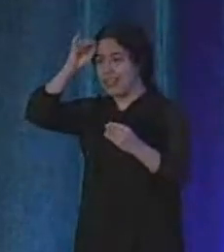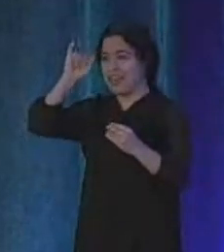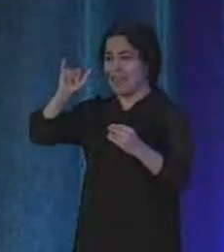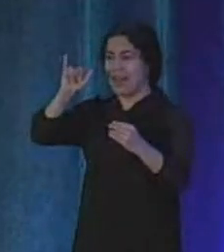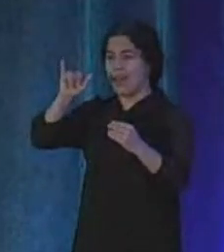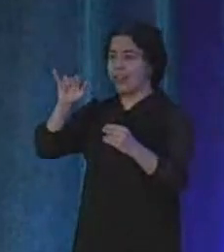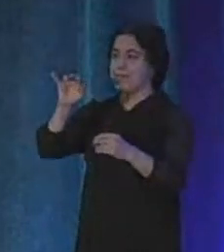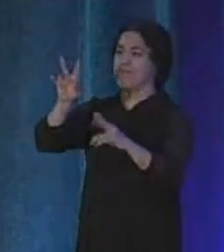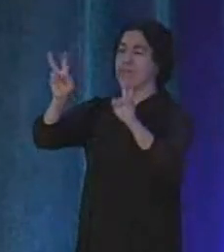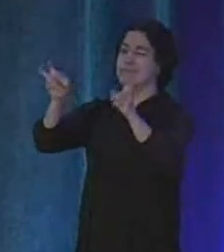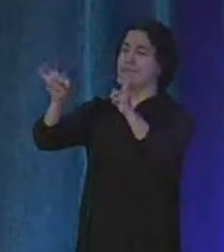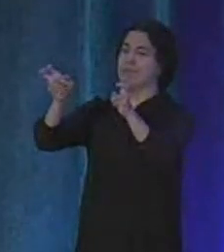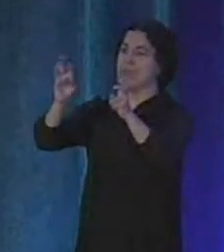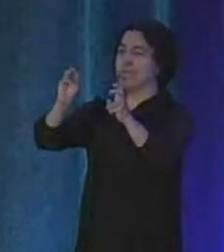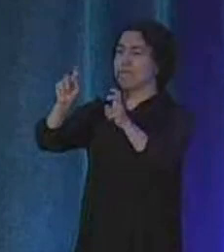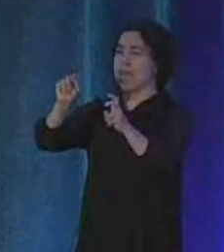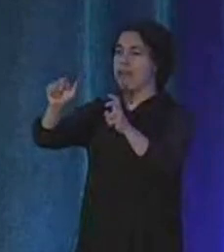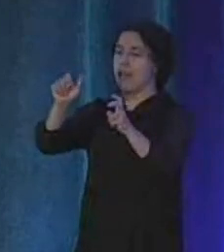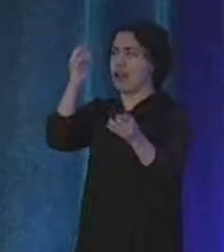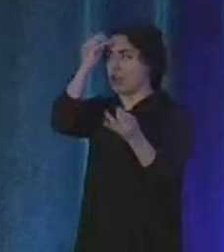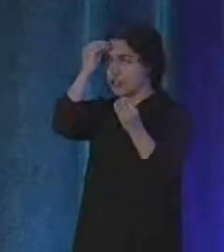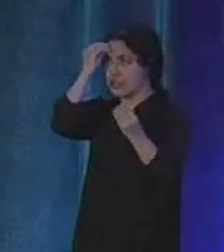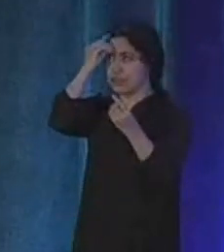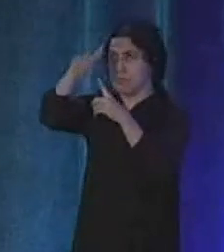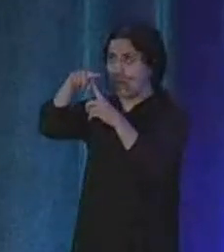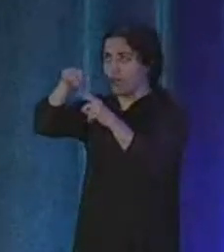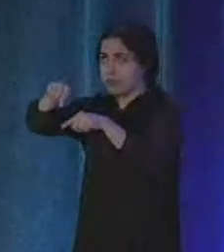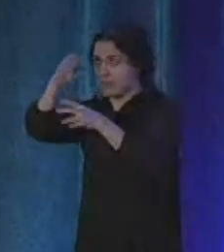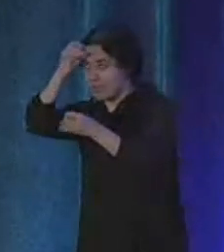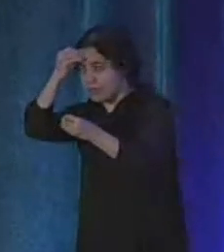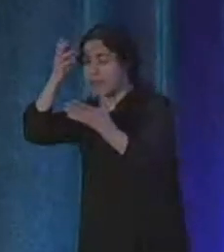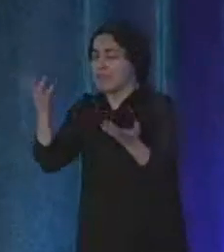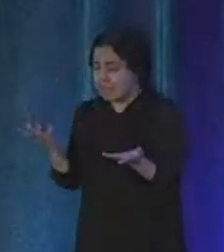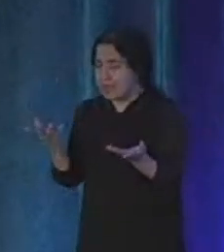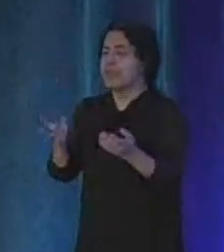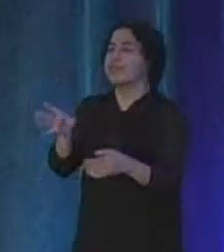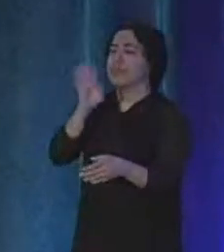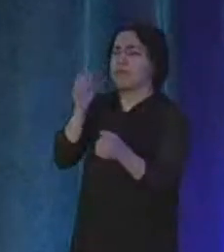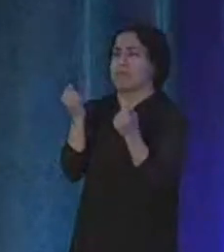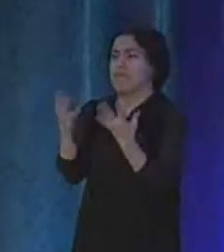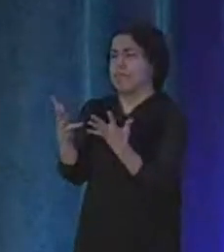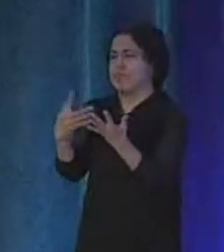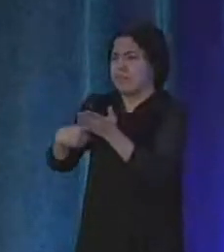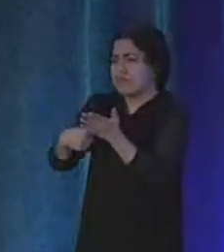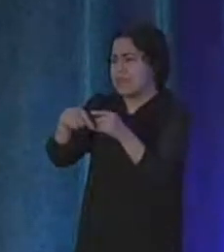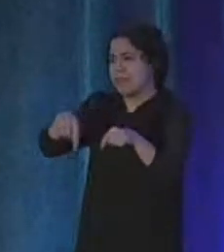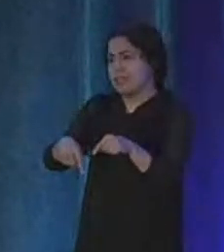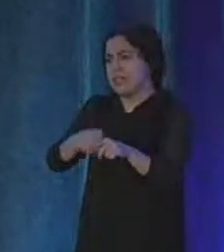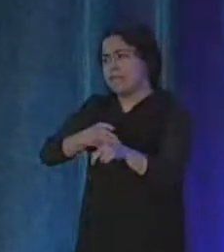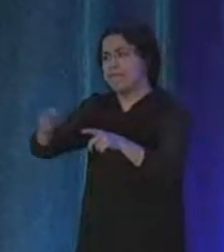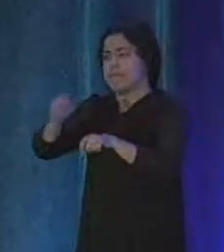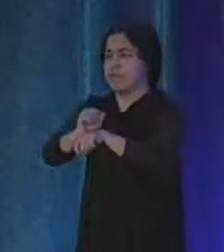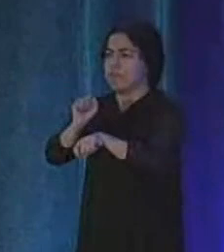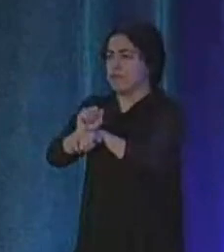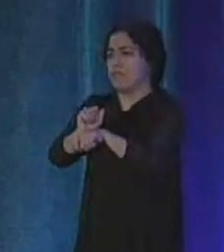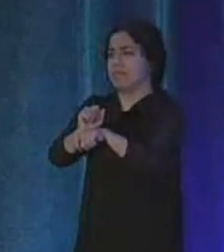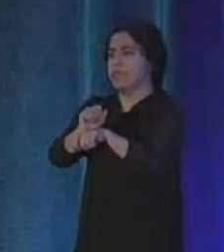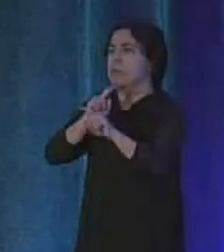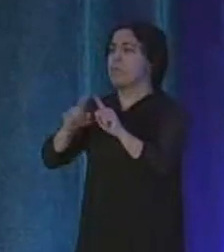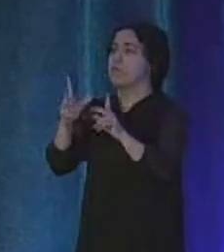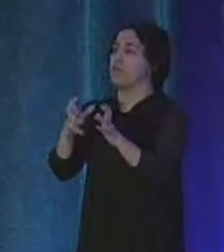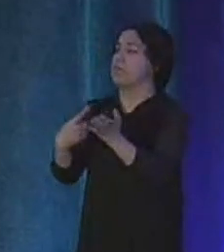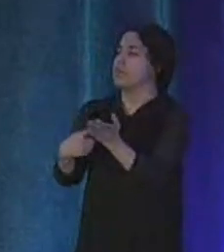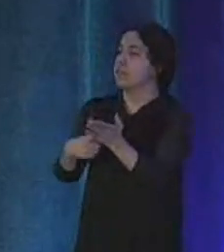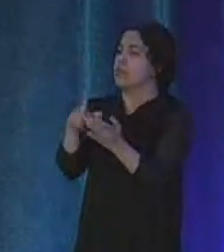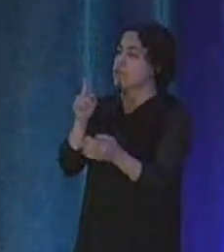term. Particularly today, we're going to talk about flow state. There's a lot to talk about in this field, but I want to talk about the